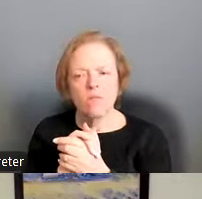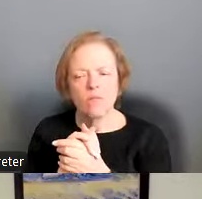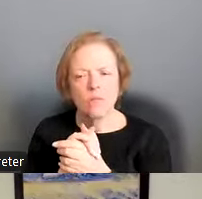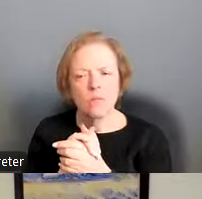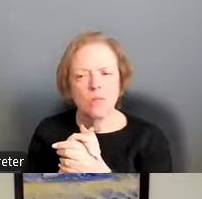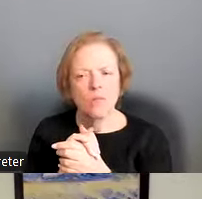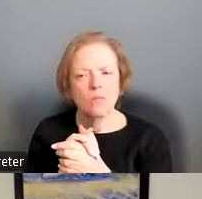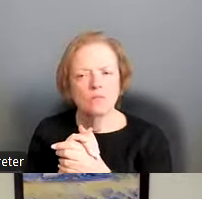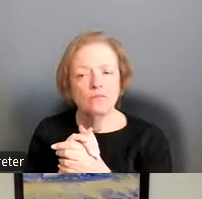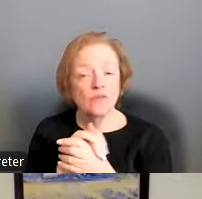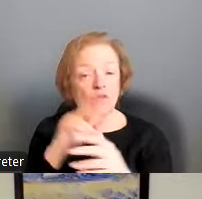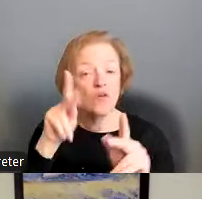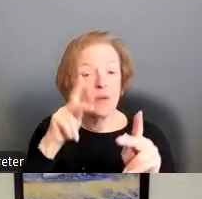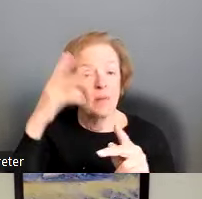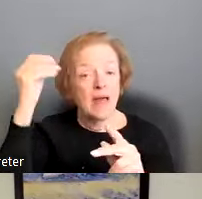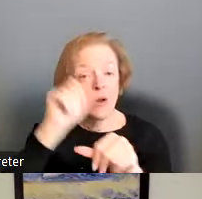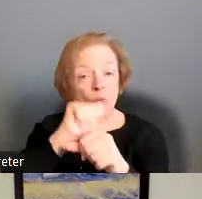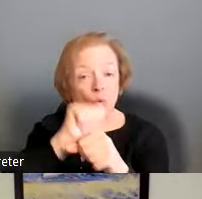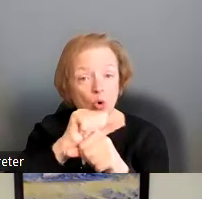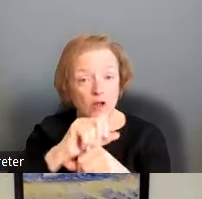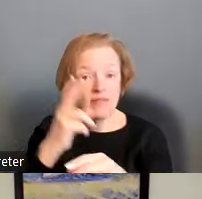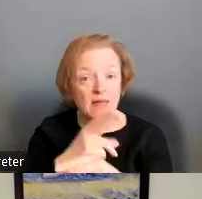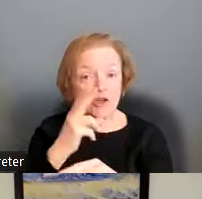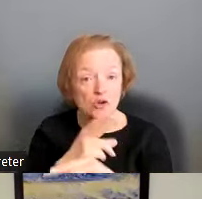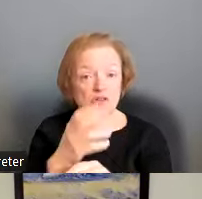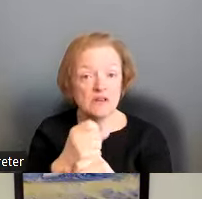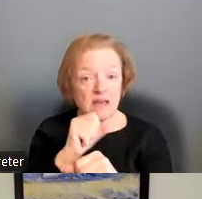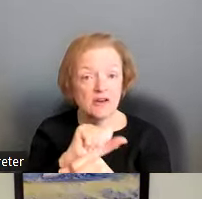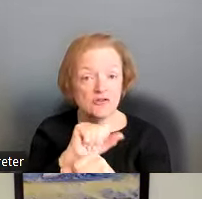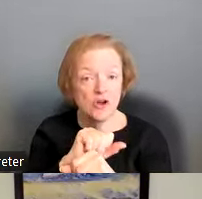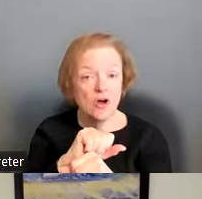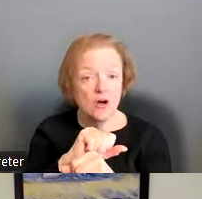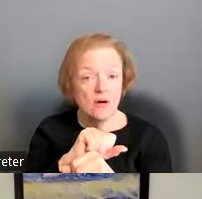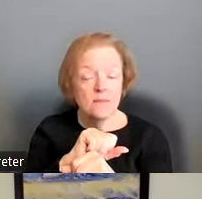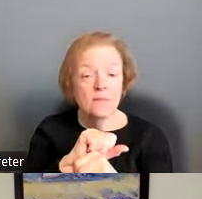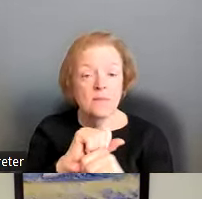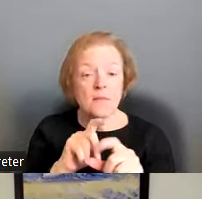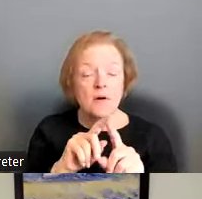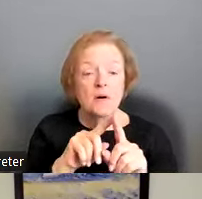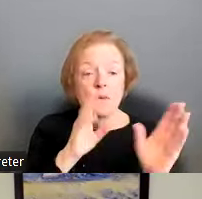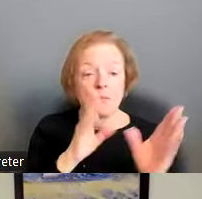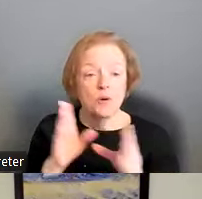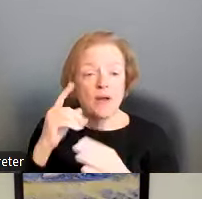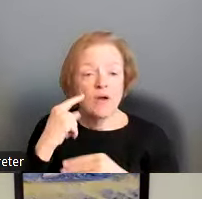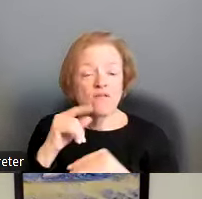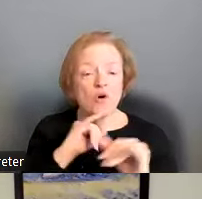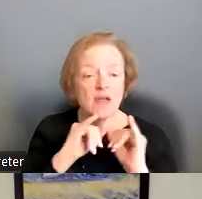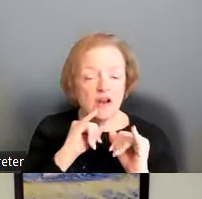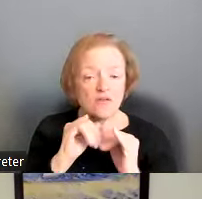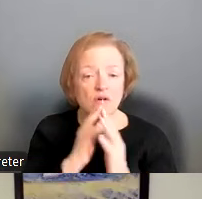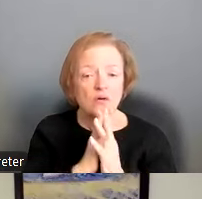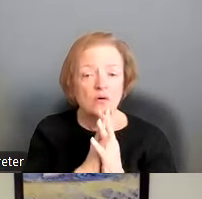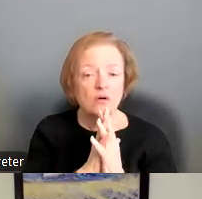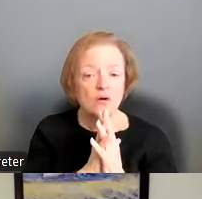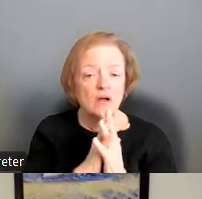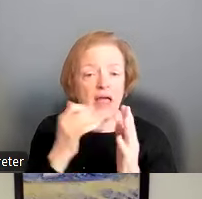for people who are out in the world who use it, get a job, or they're preparing for an interview. Sure. Are there any supports